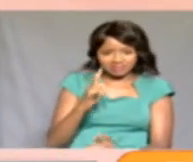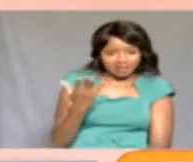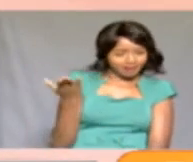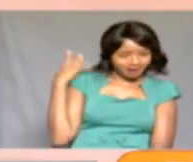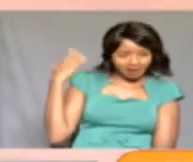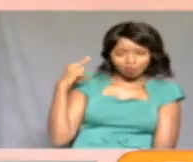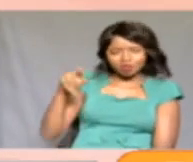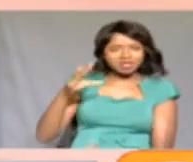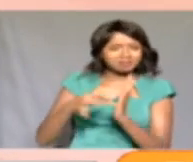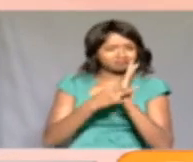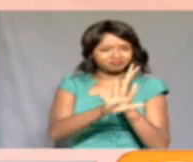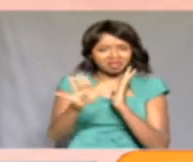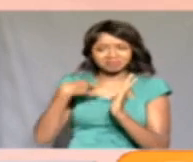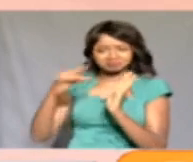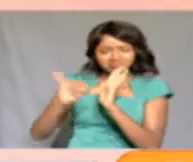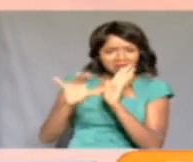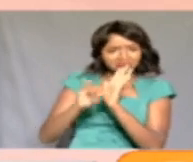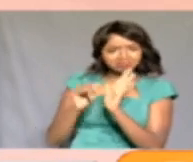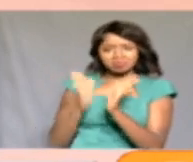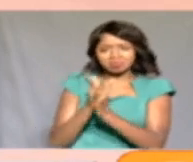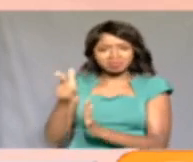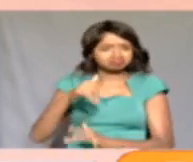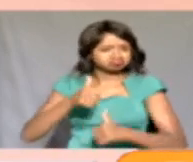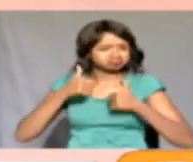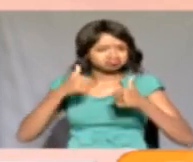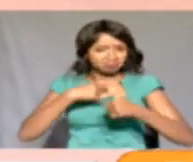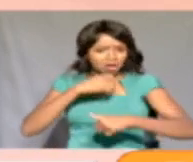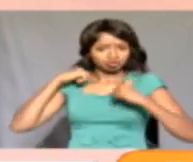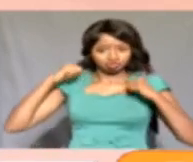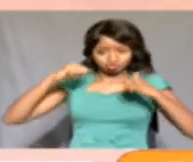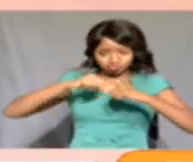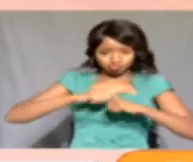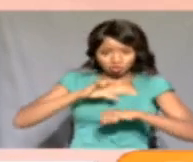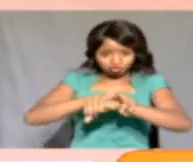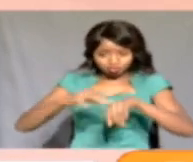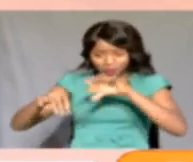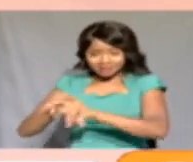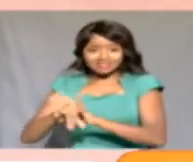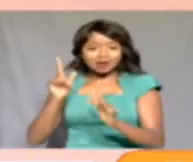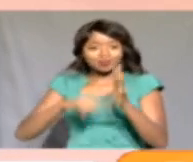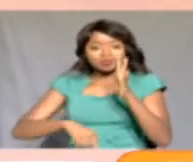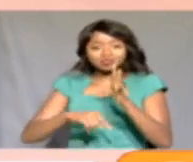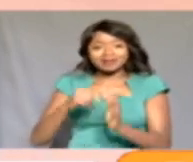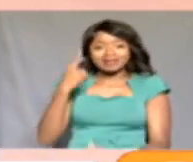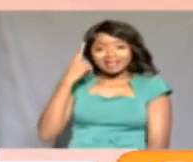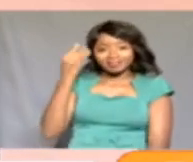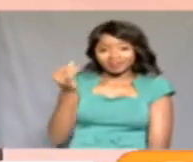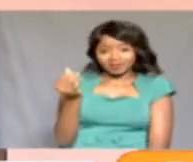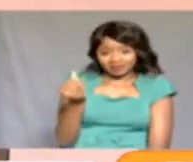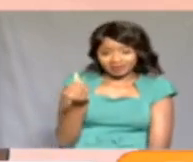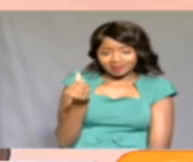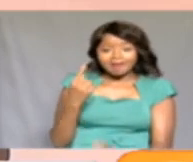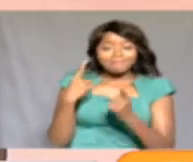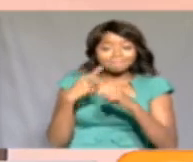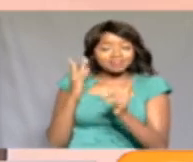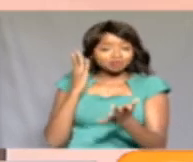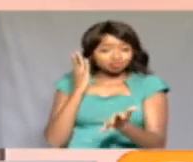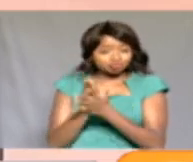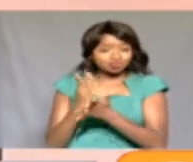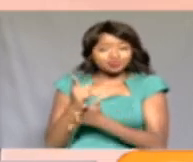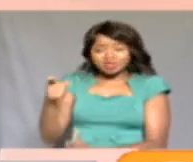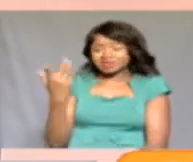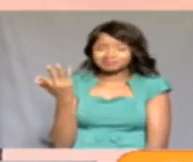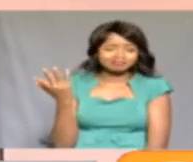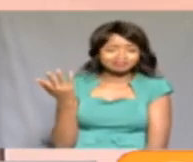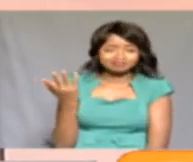was famously identified with a grey sweater he wore everywhere he campaigned. Although the odds were stacked against him,